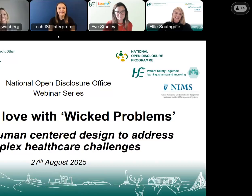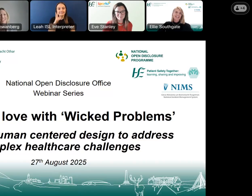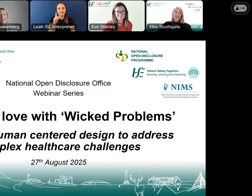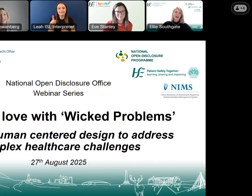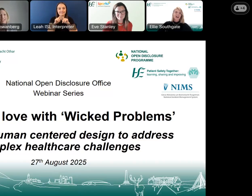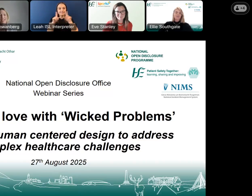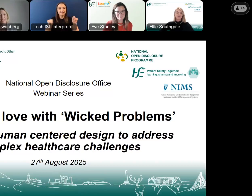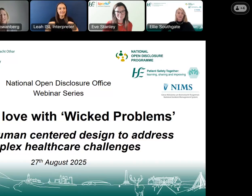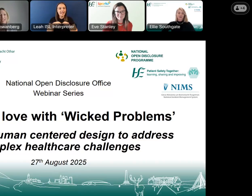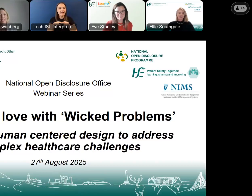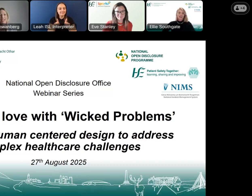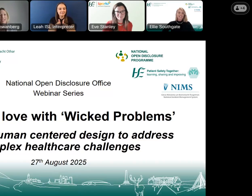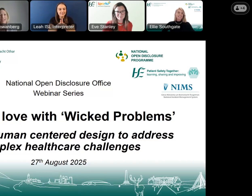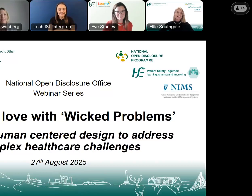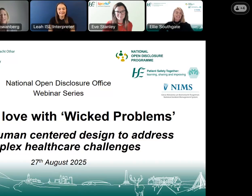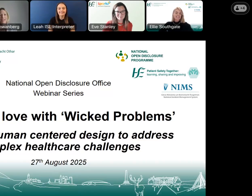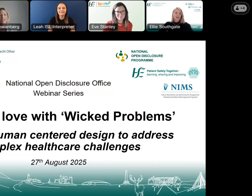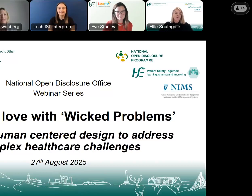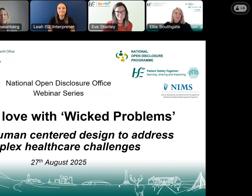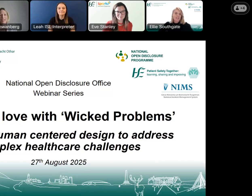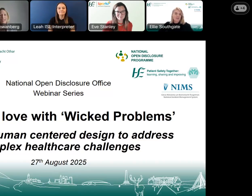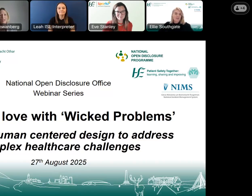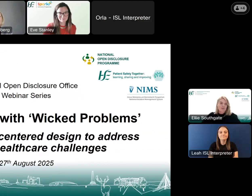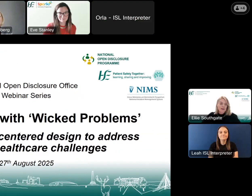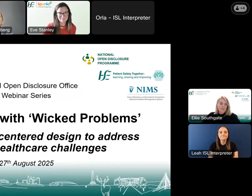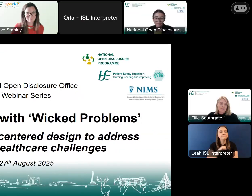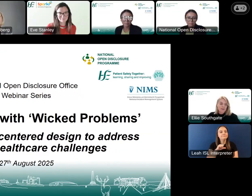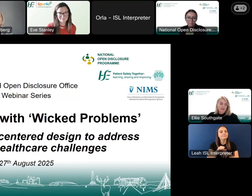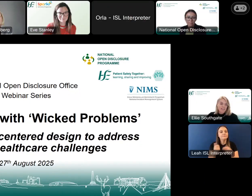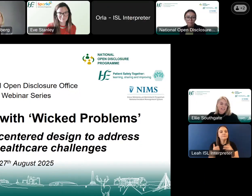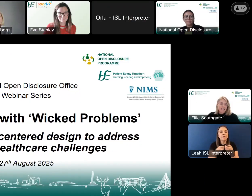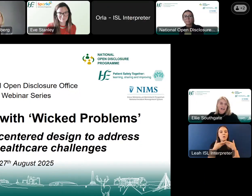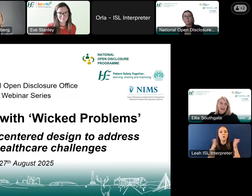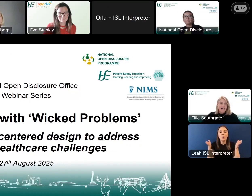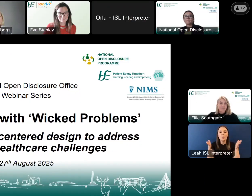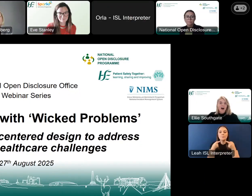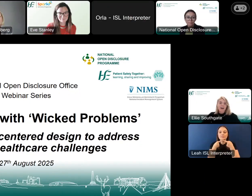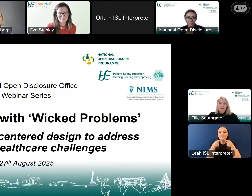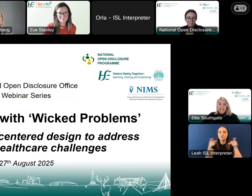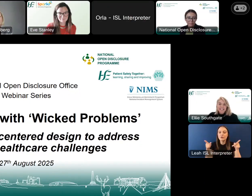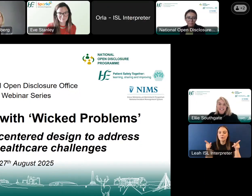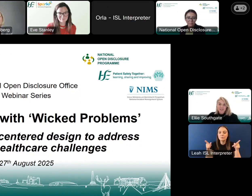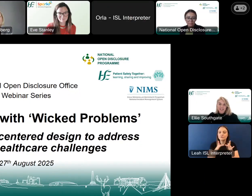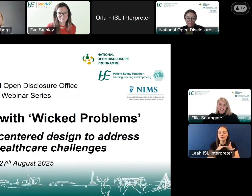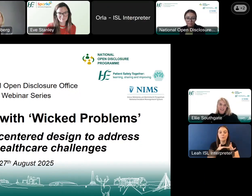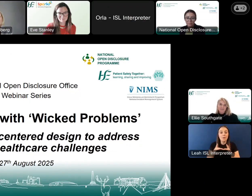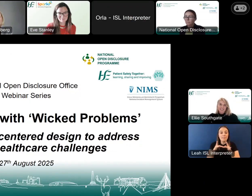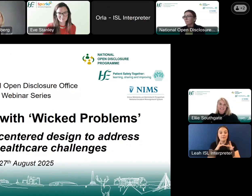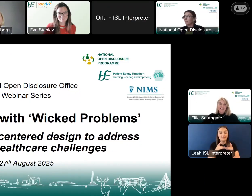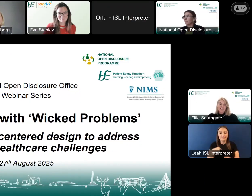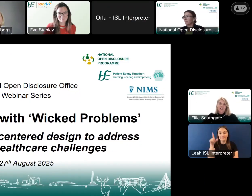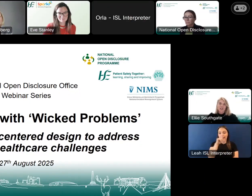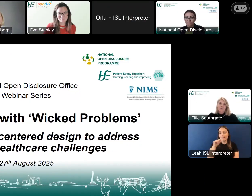slide. For today's Open Disclosure Webinar, I'm Ellie Southgate. I'm